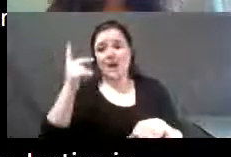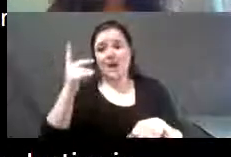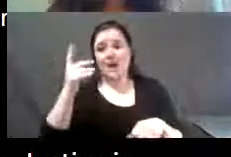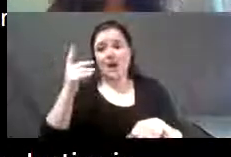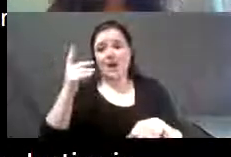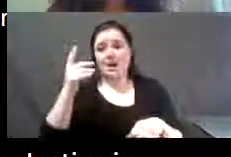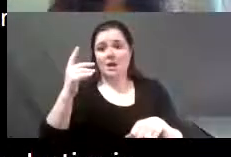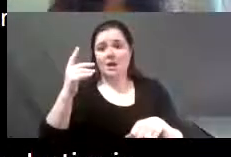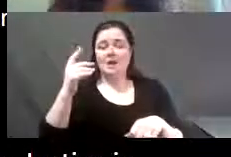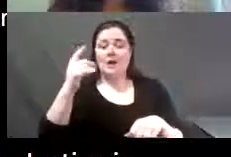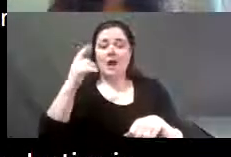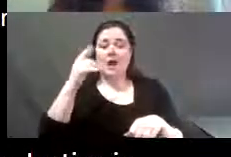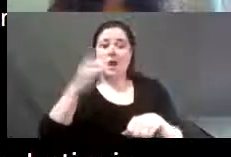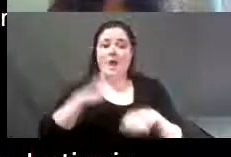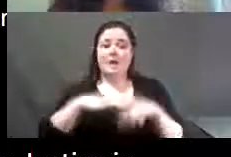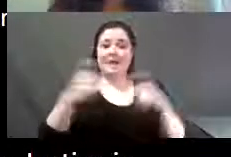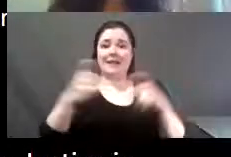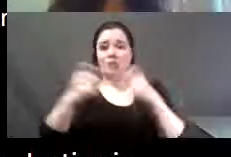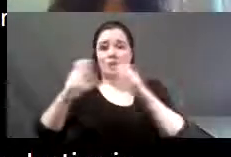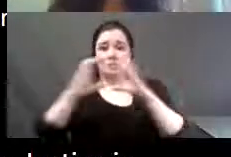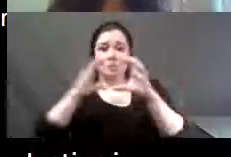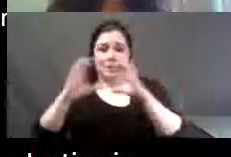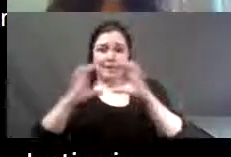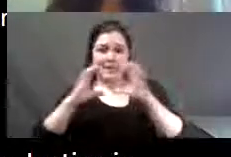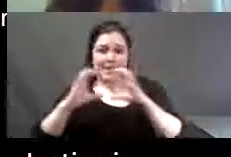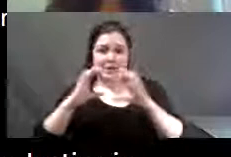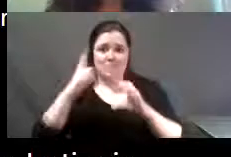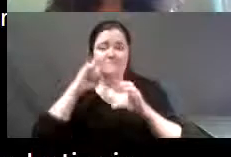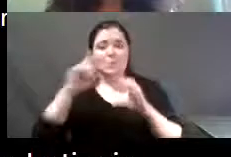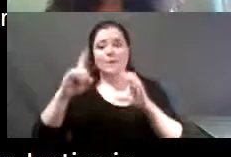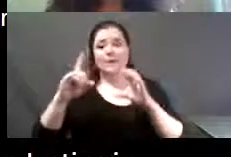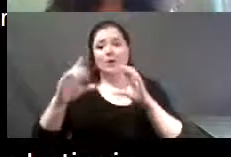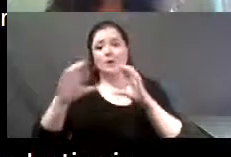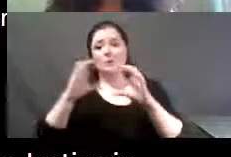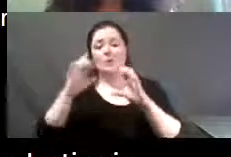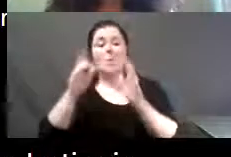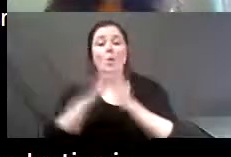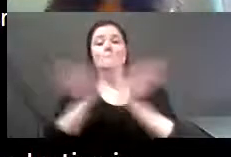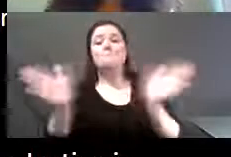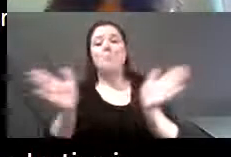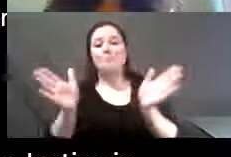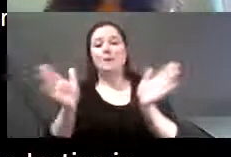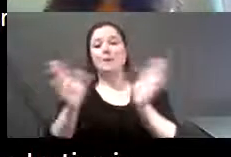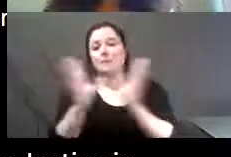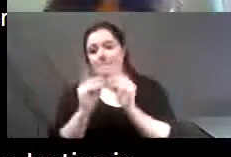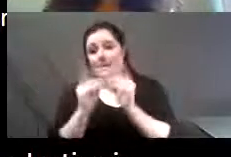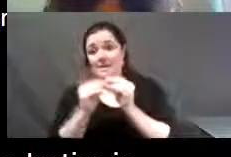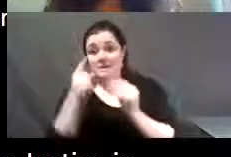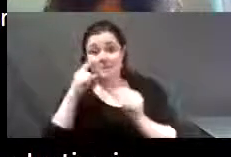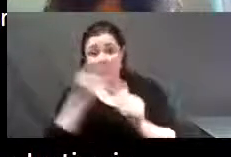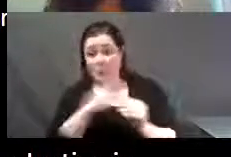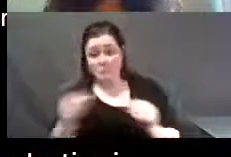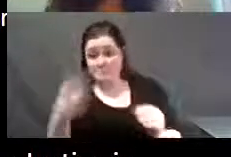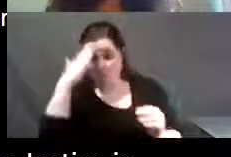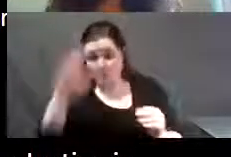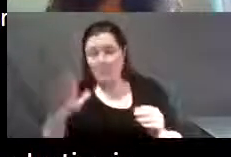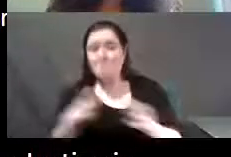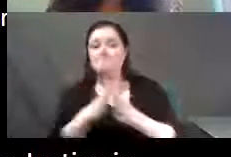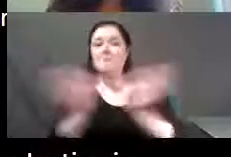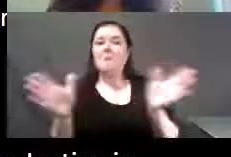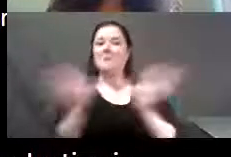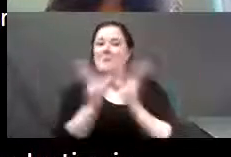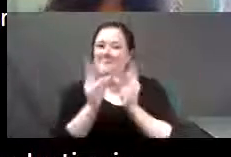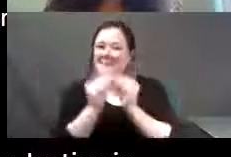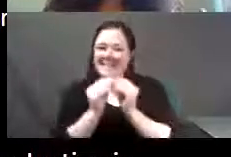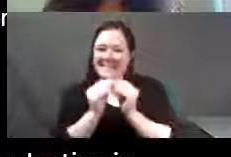electronically communicate on behalf of their communities at public meetings. And for those who don't know, public meetings are supposed